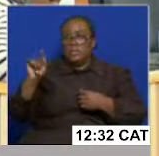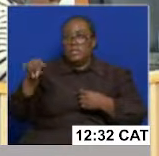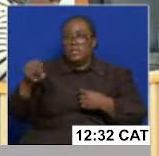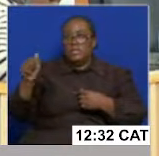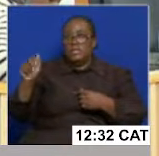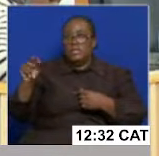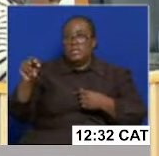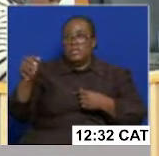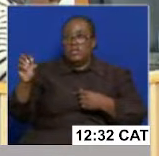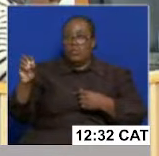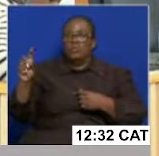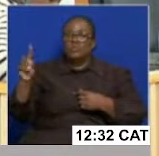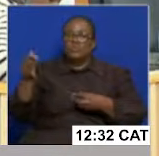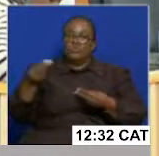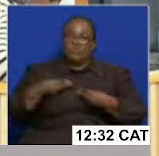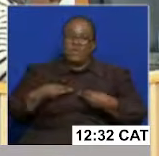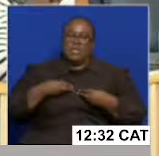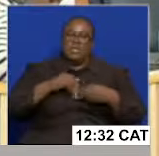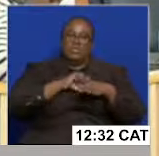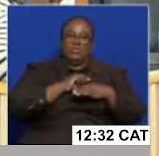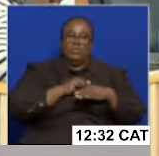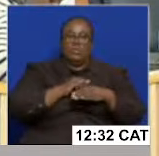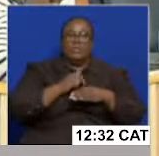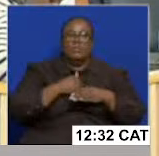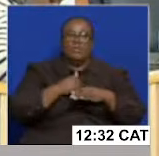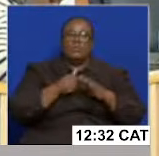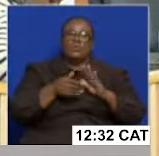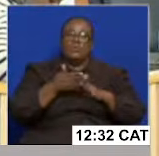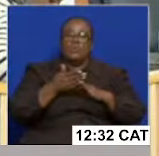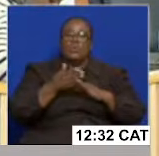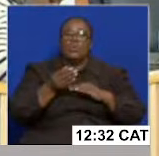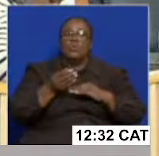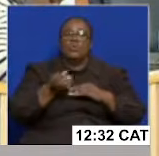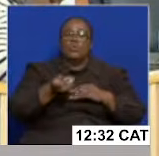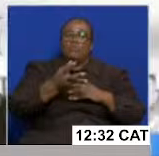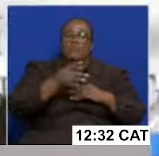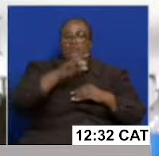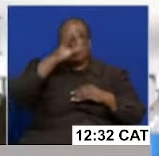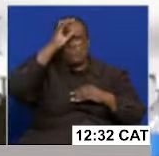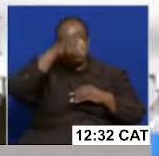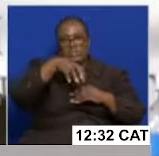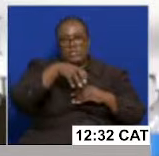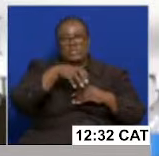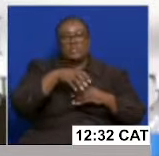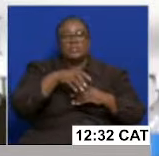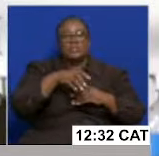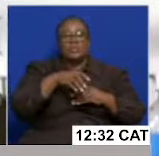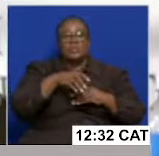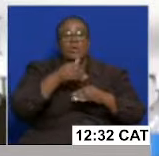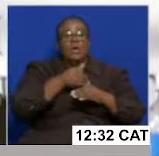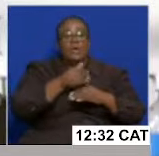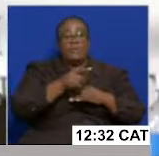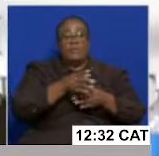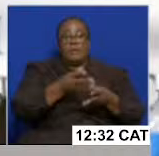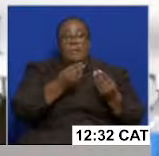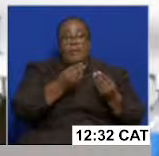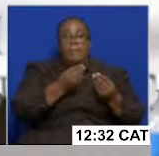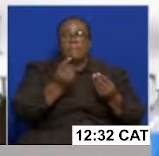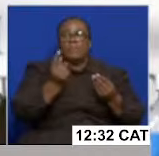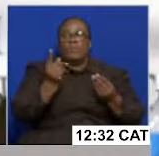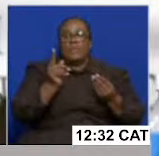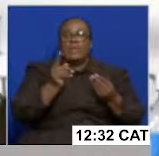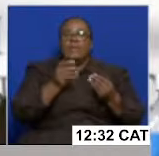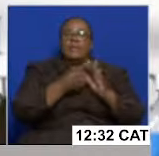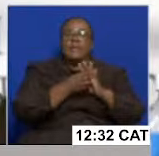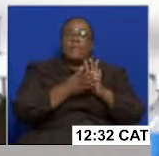after they received those stones at that flat, they didn't book them on that time. Can they book